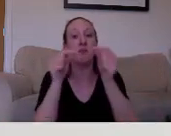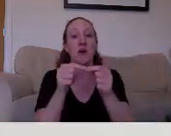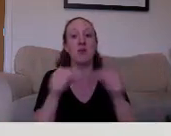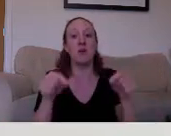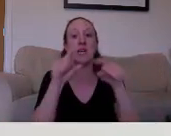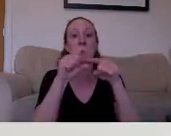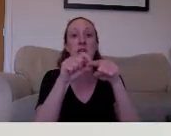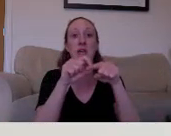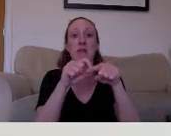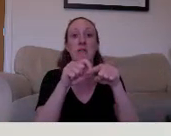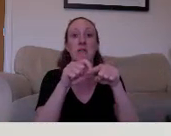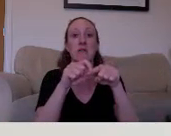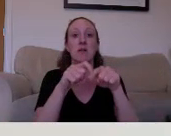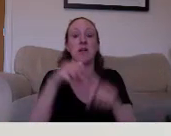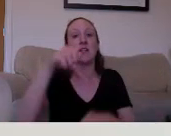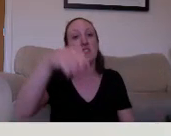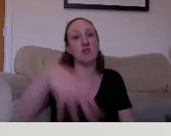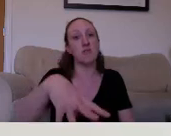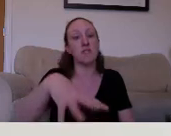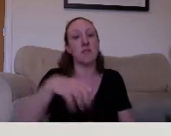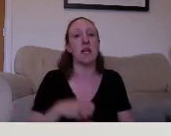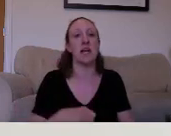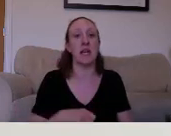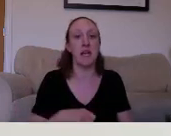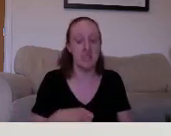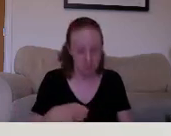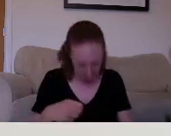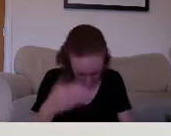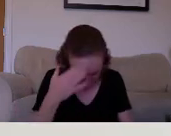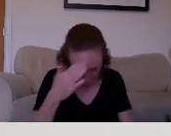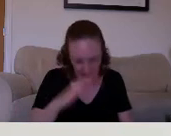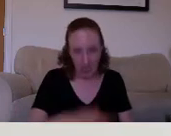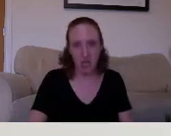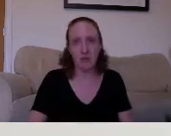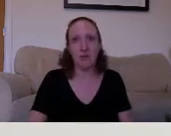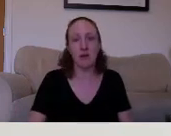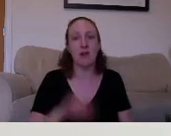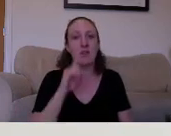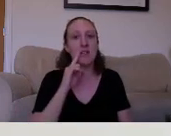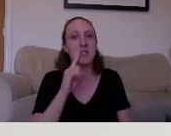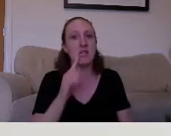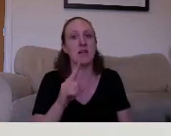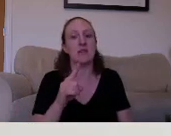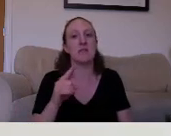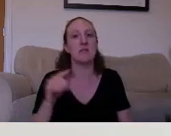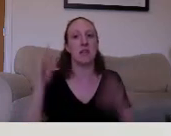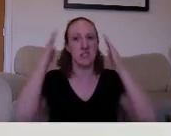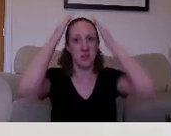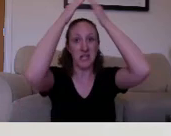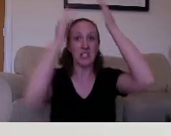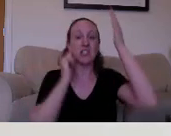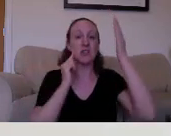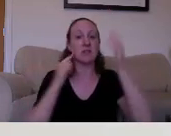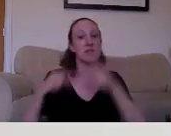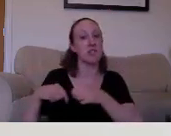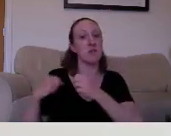the bow in her beak. She dropped it politely and bent her head low, then said, as the